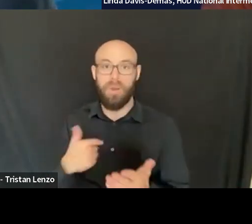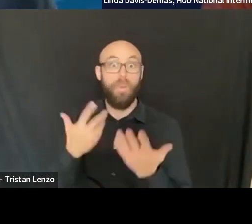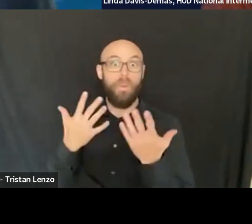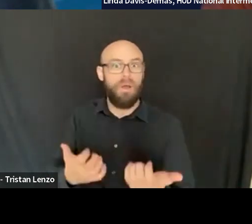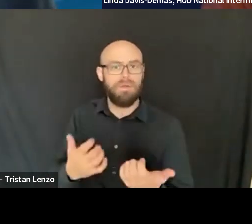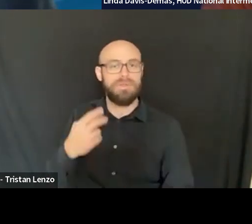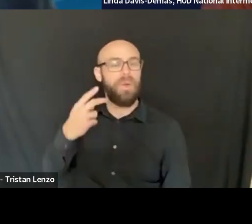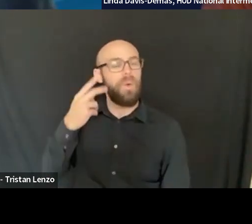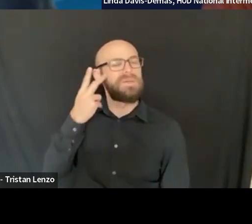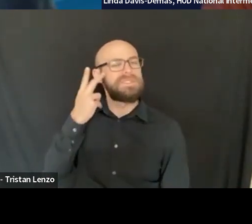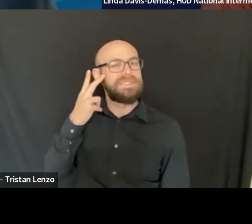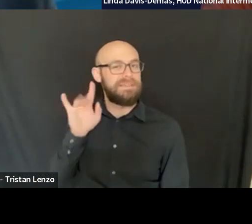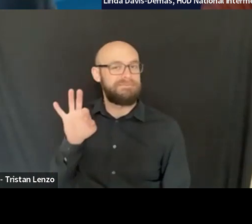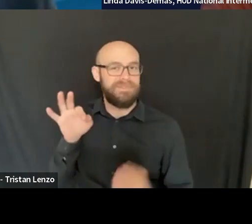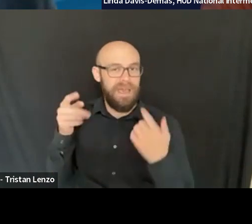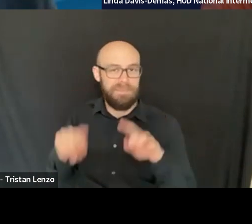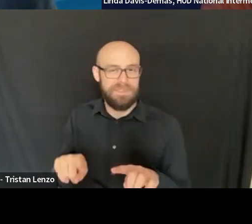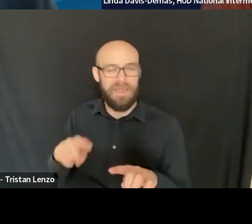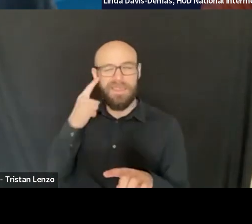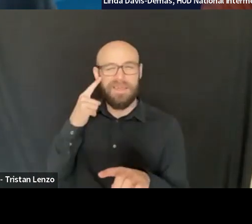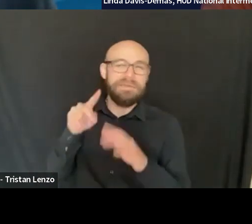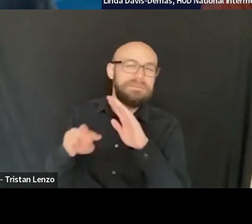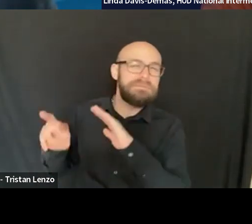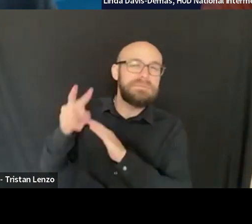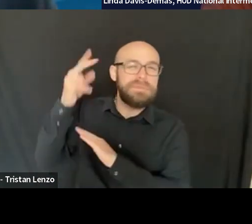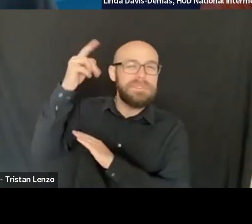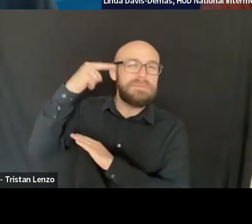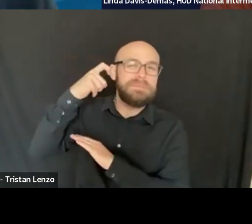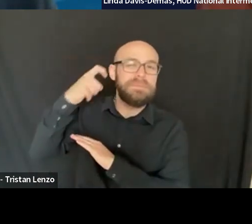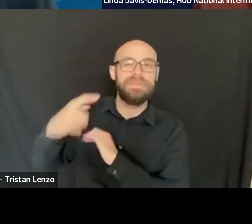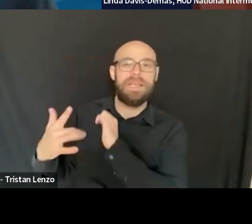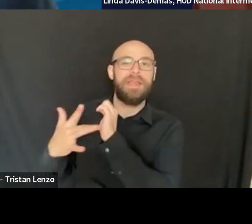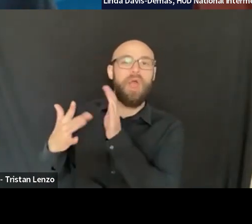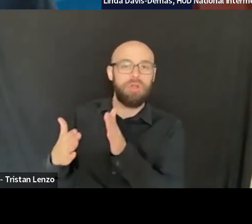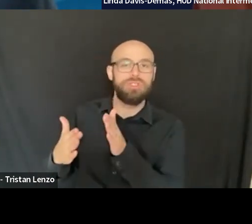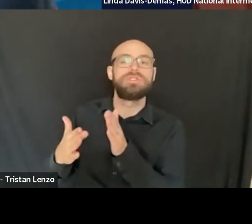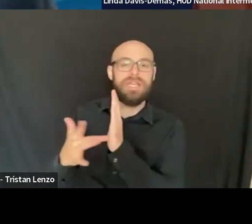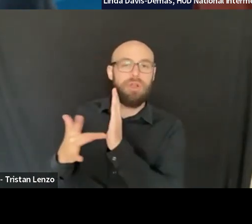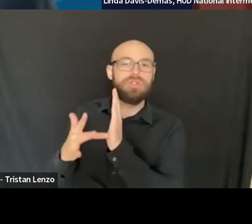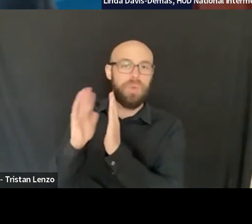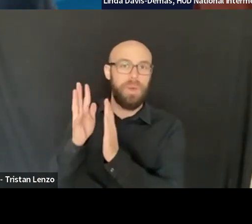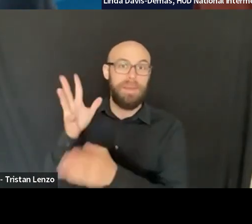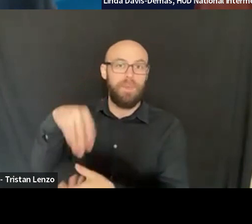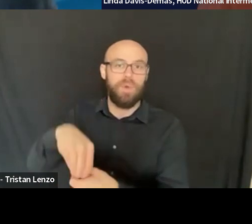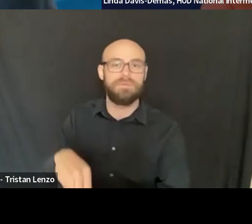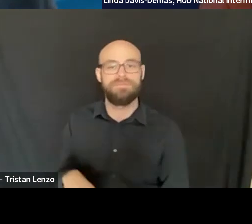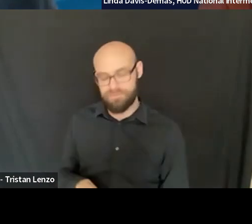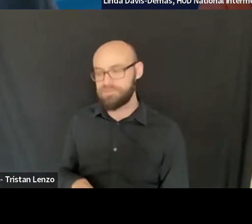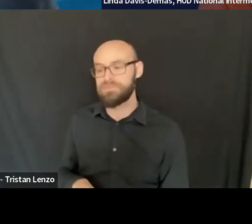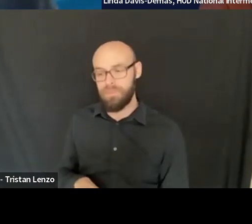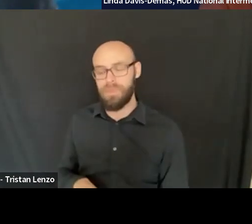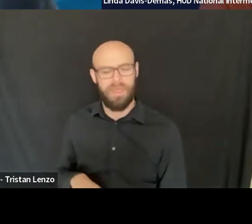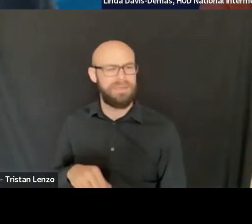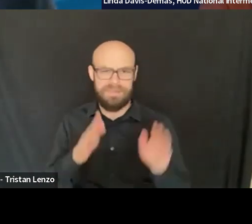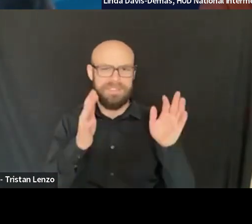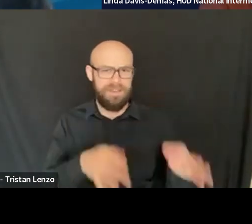But I definitely think technology is going to be a key piece. Absolutely. And, taking housing counseling mainstream and